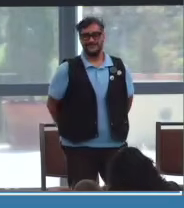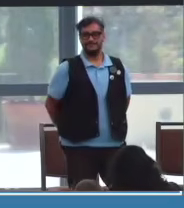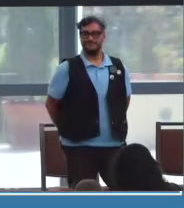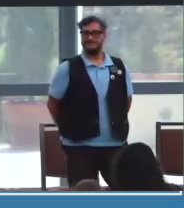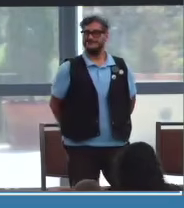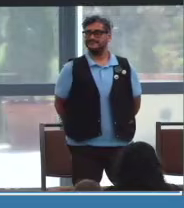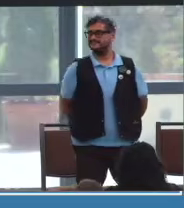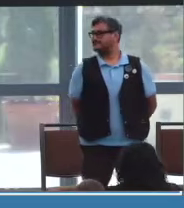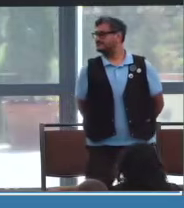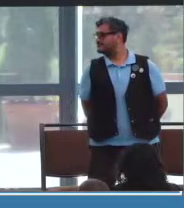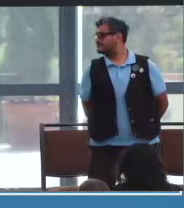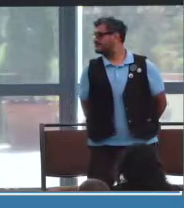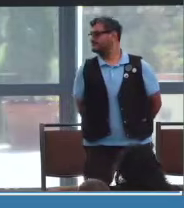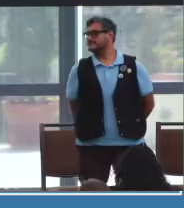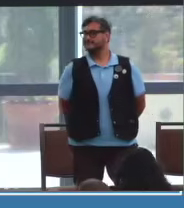A little souvenir.